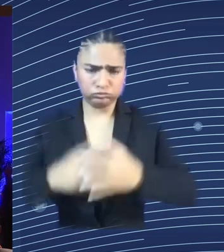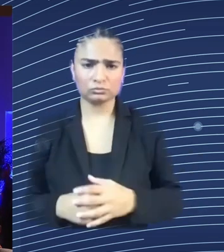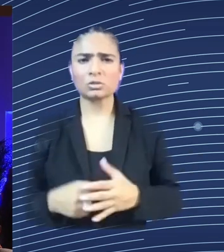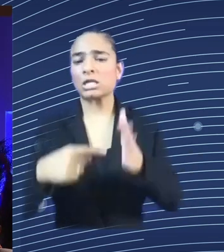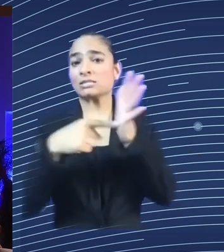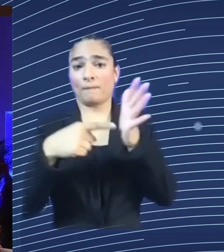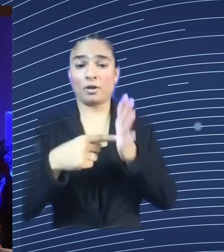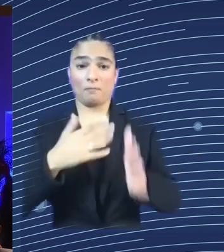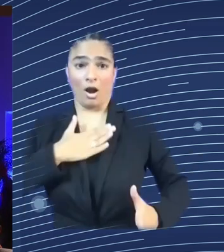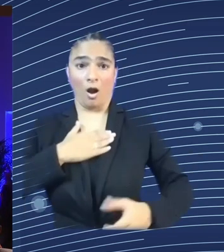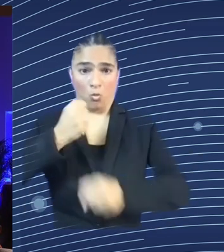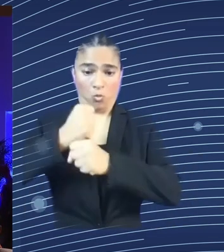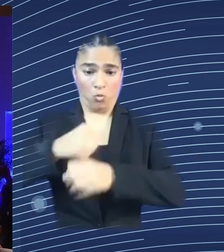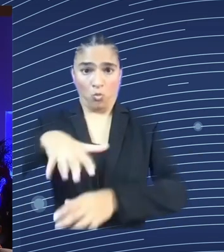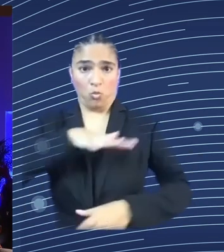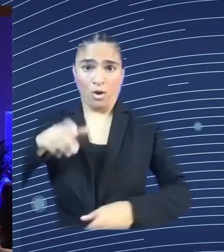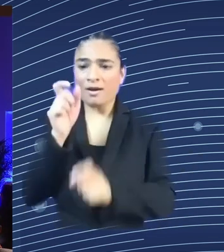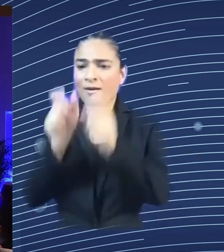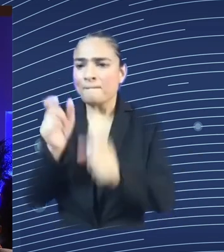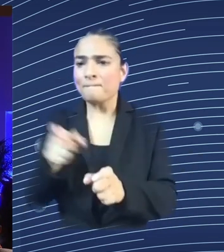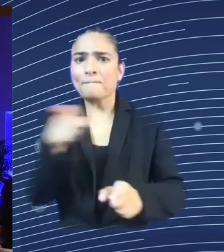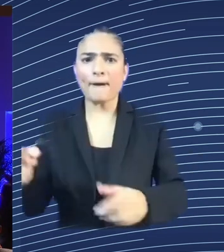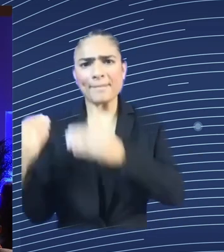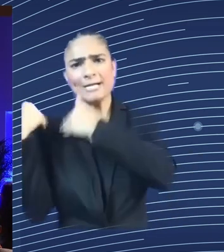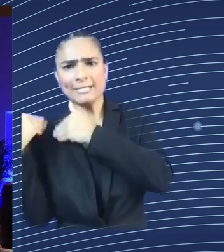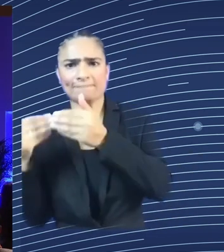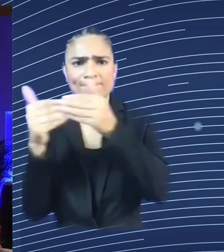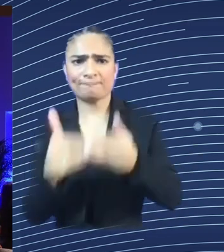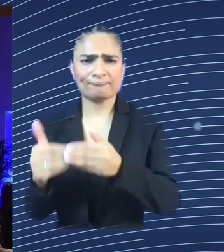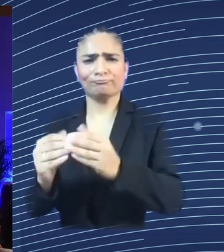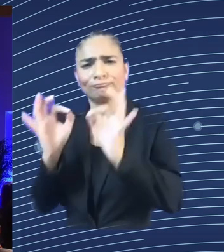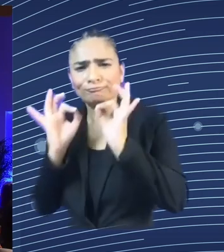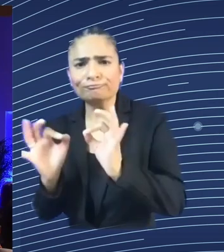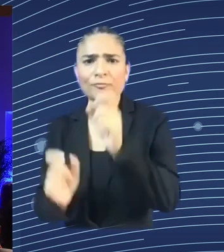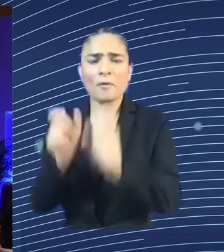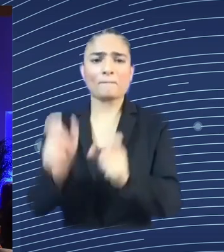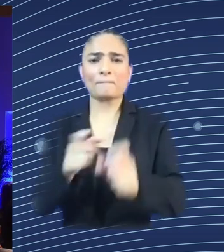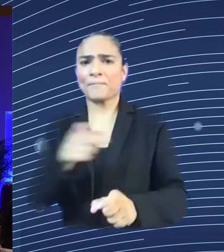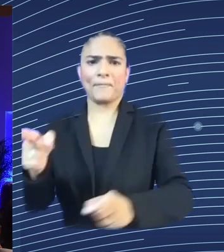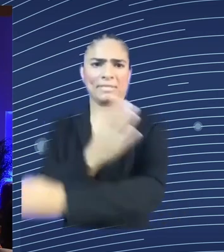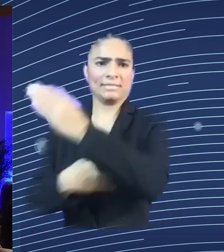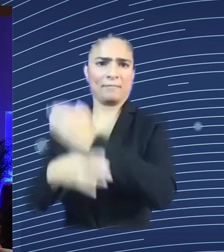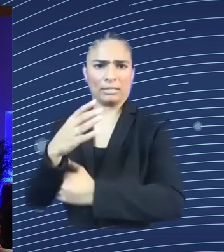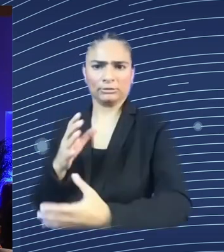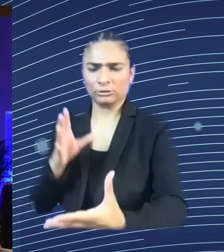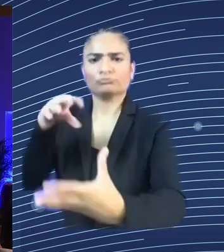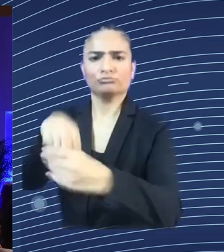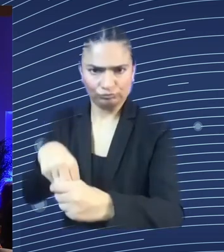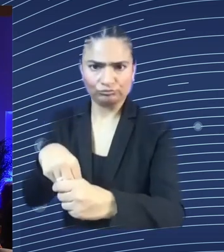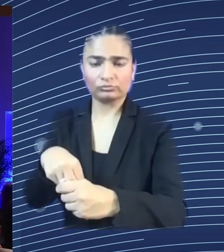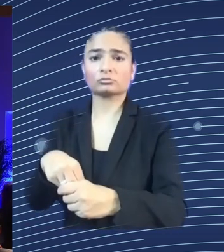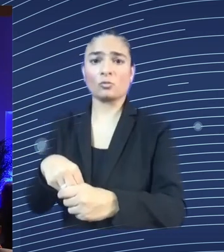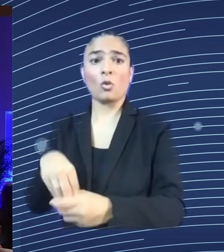UN Convention of People with Disability, for example. So my question is, how do